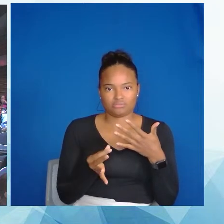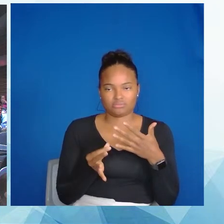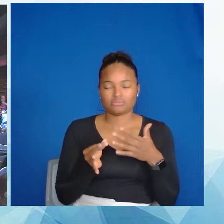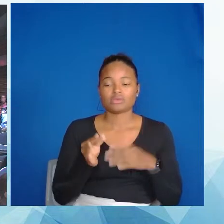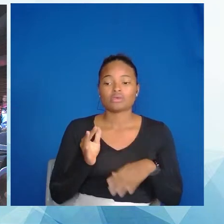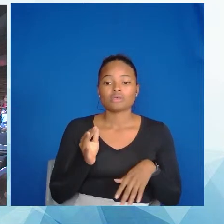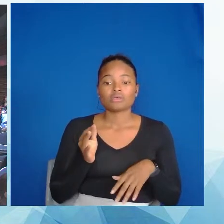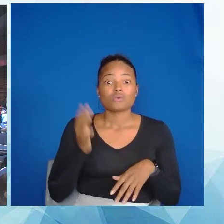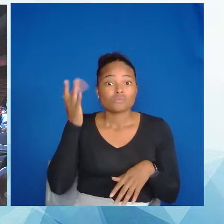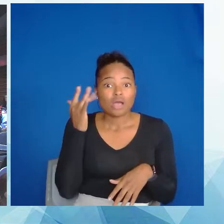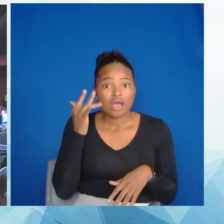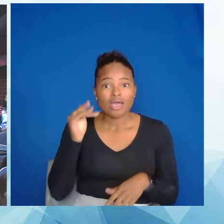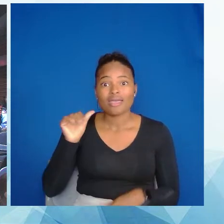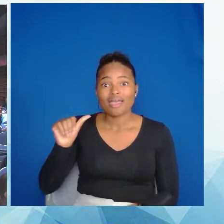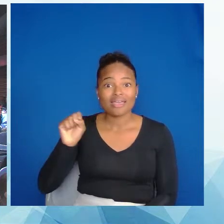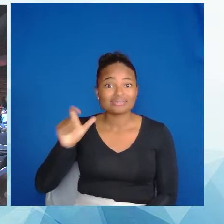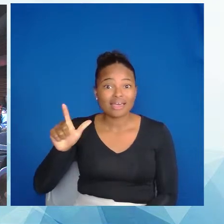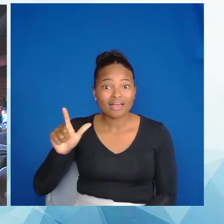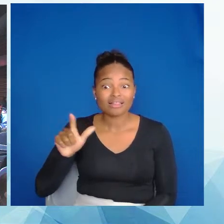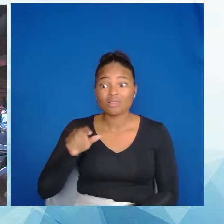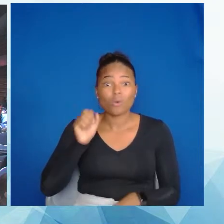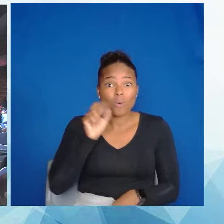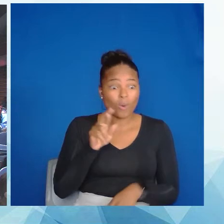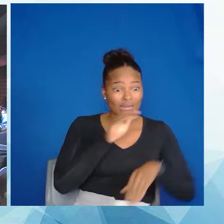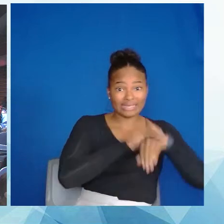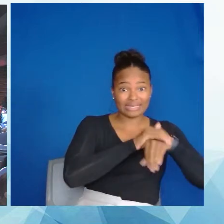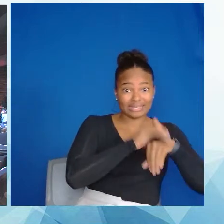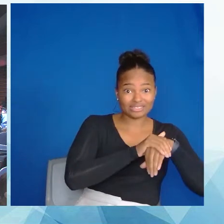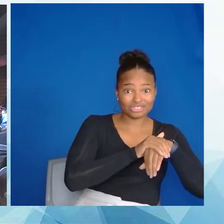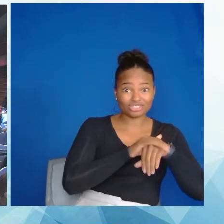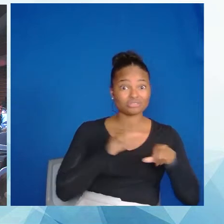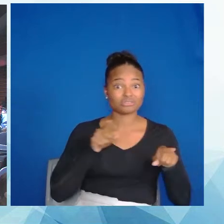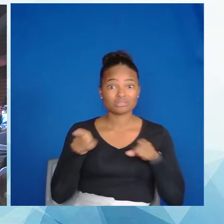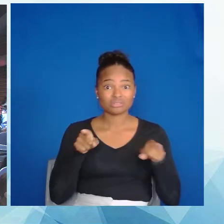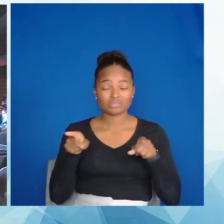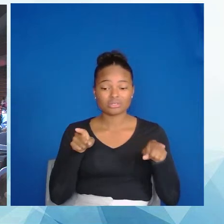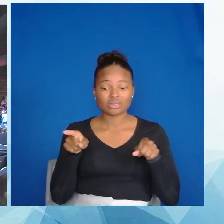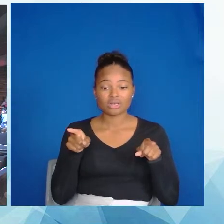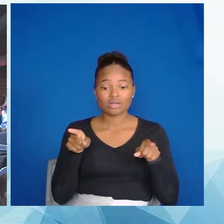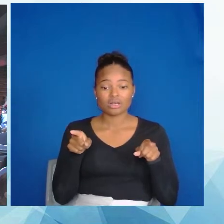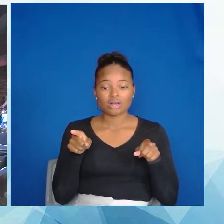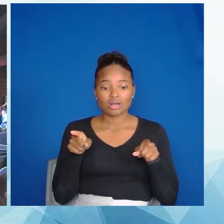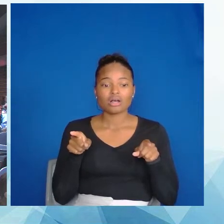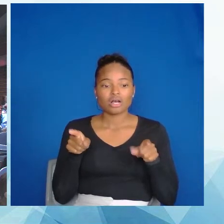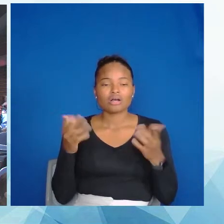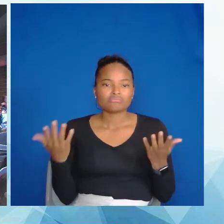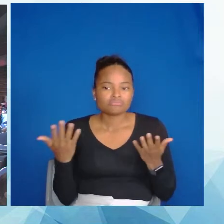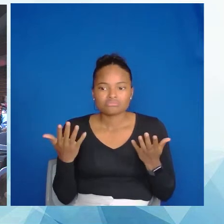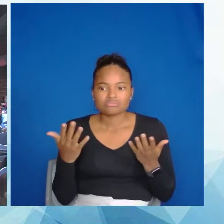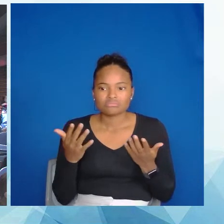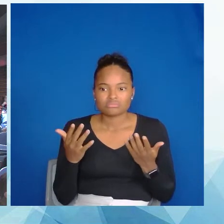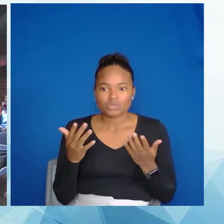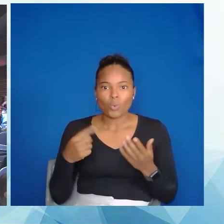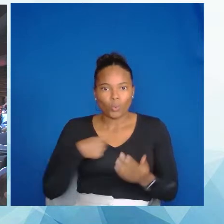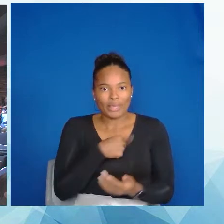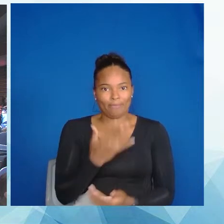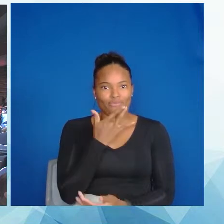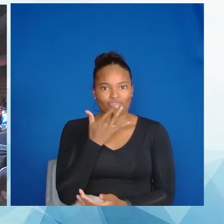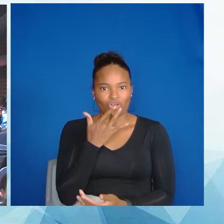Because ASL or English is these are the preferred communication